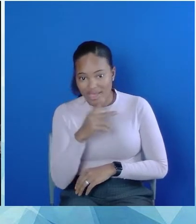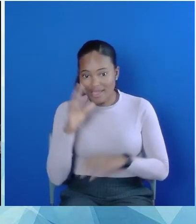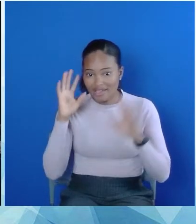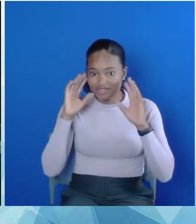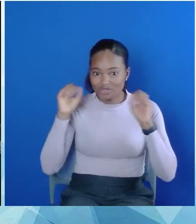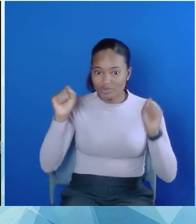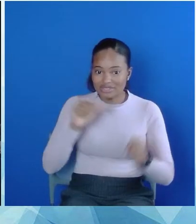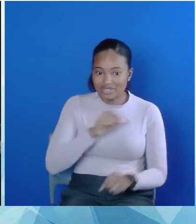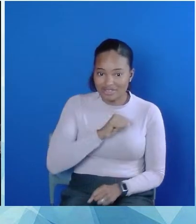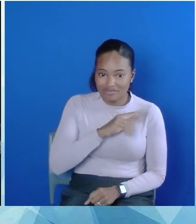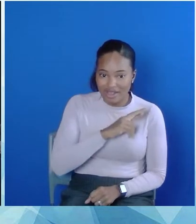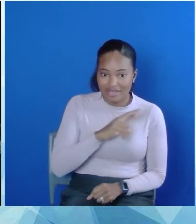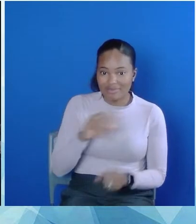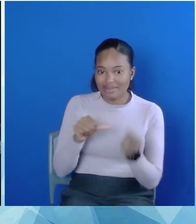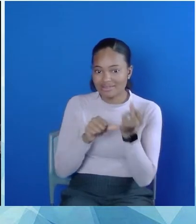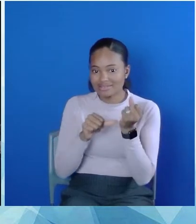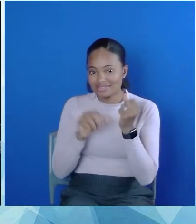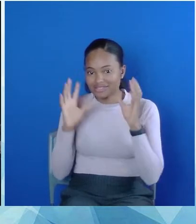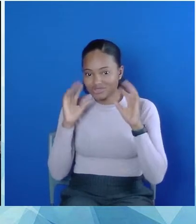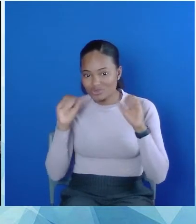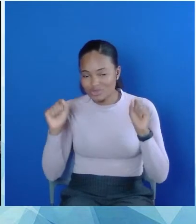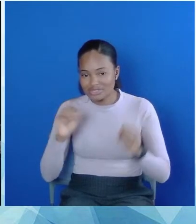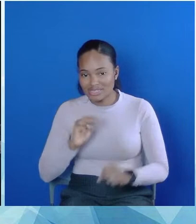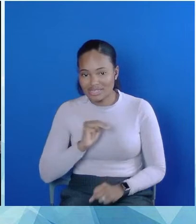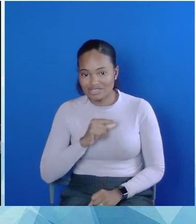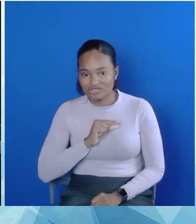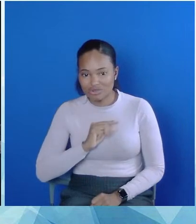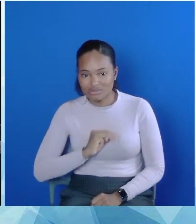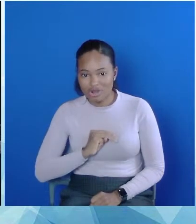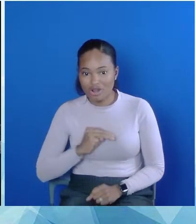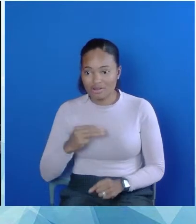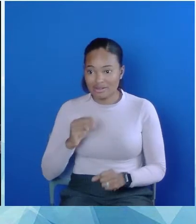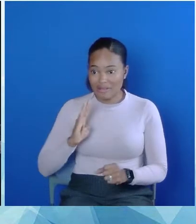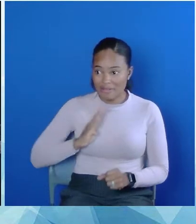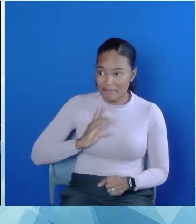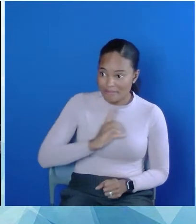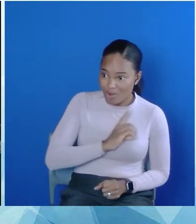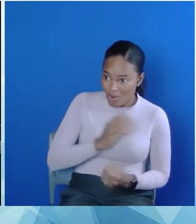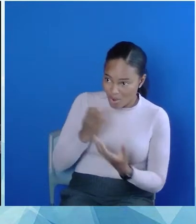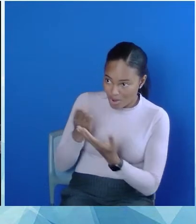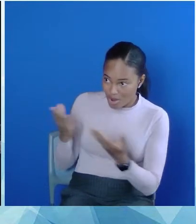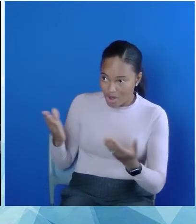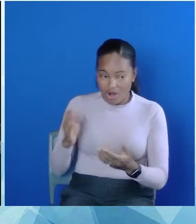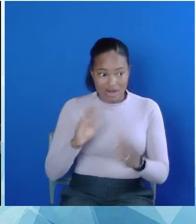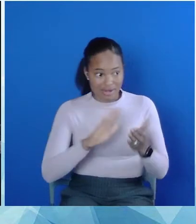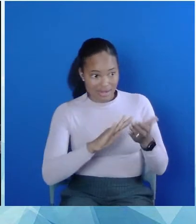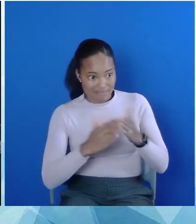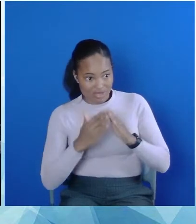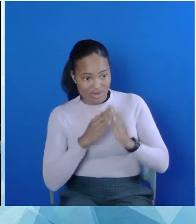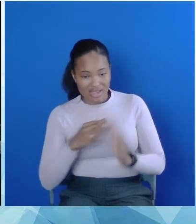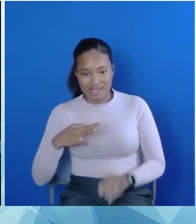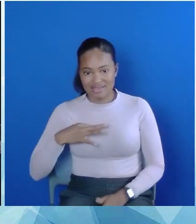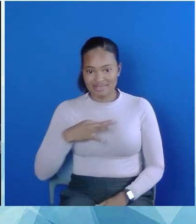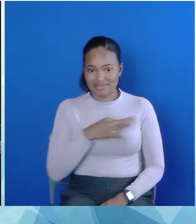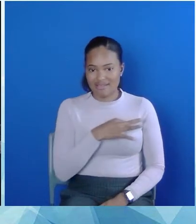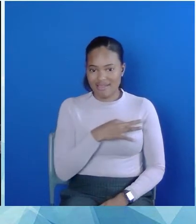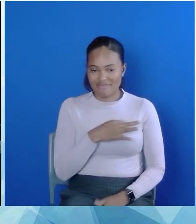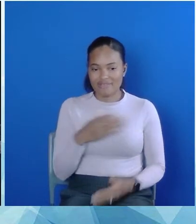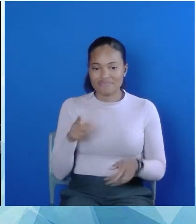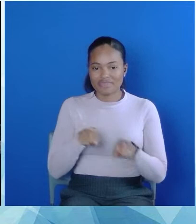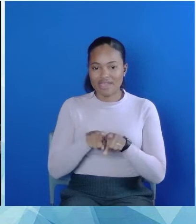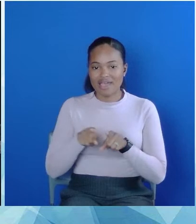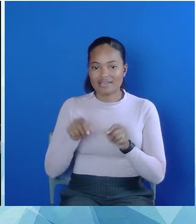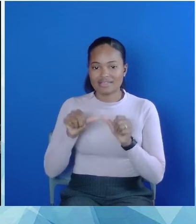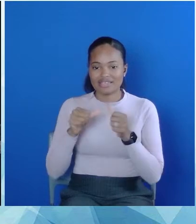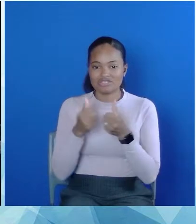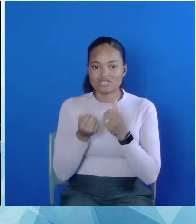Assistant Superintendent Martin, members of the board, ASDB community, and staff members. As the Agency Operations and Support